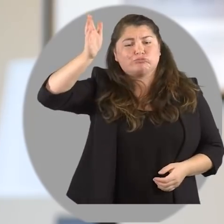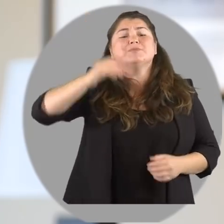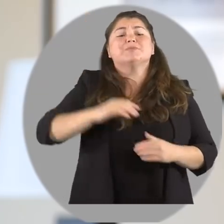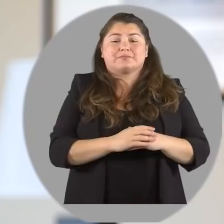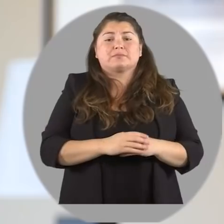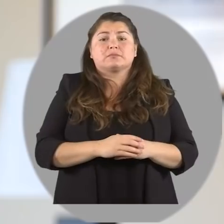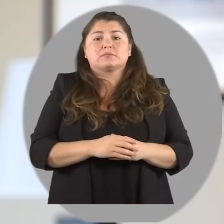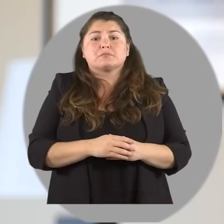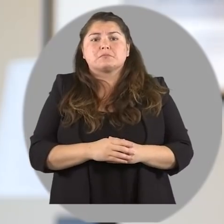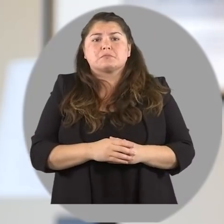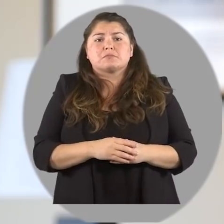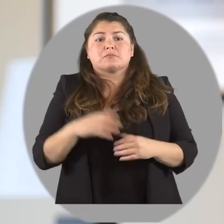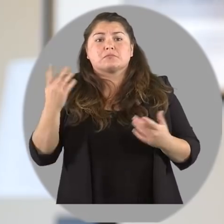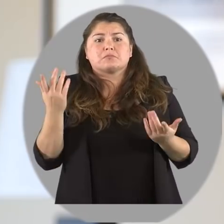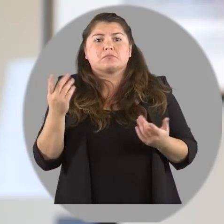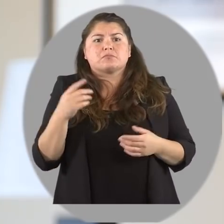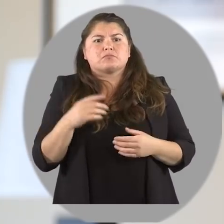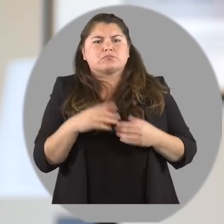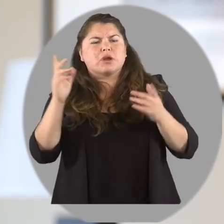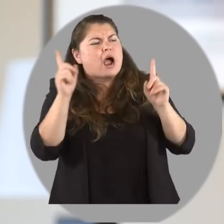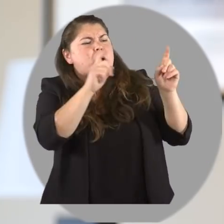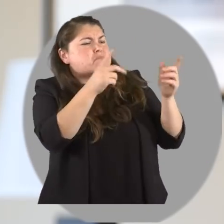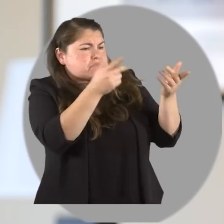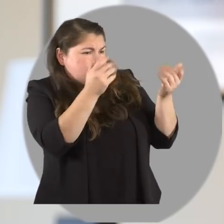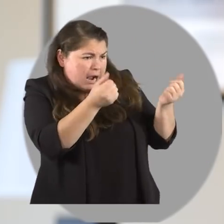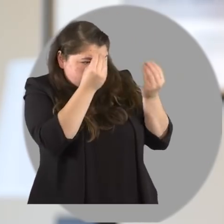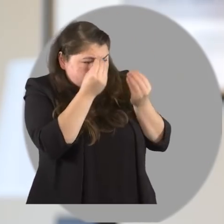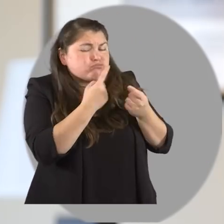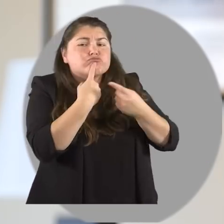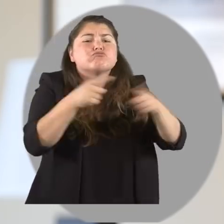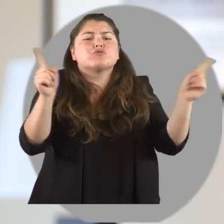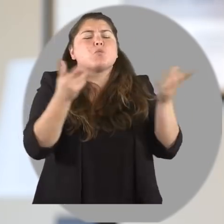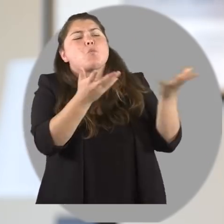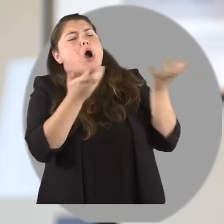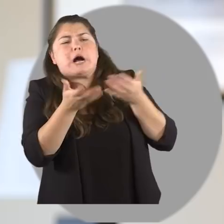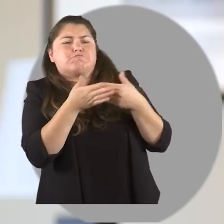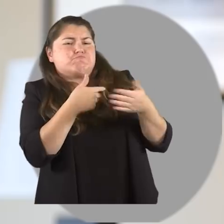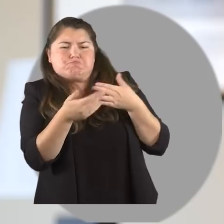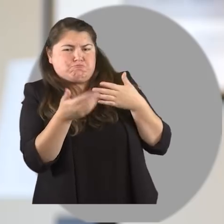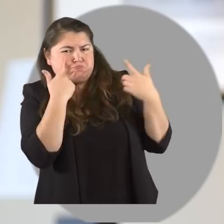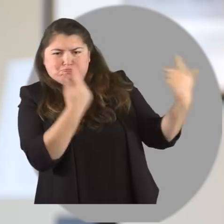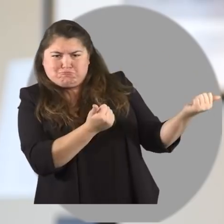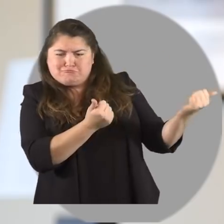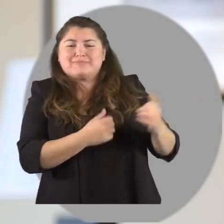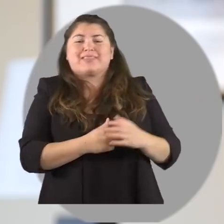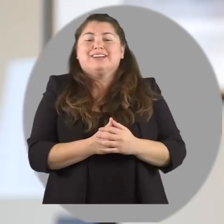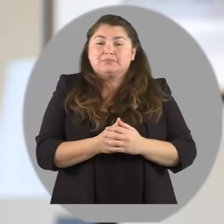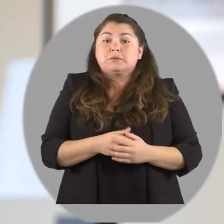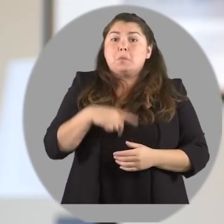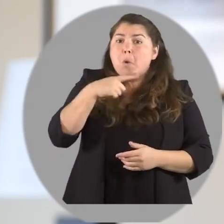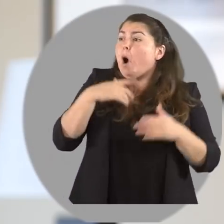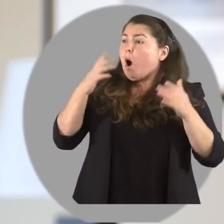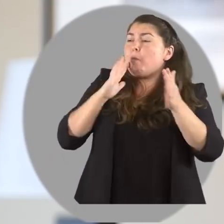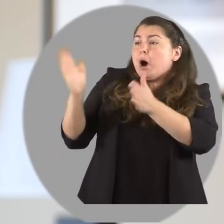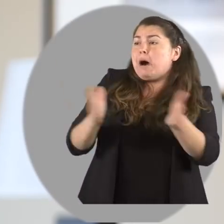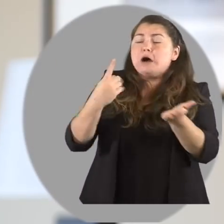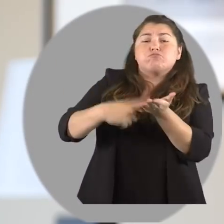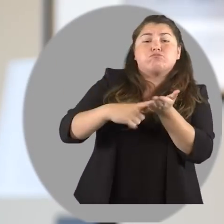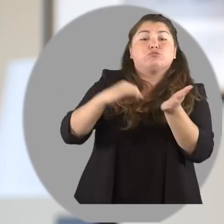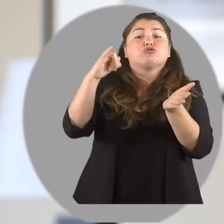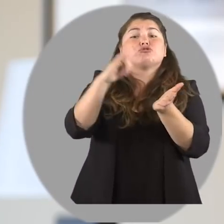asked him to speak, and they said, whatever you want to talk about. And he said, okay, I'll talk